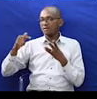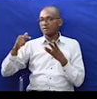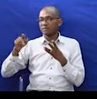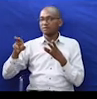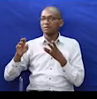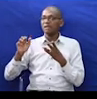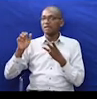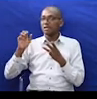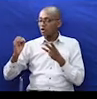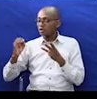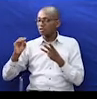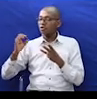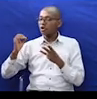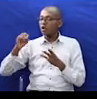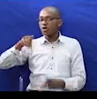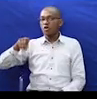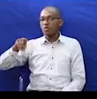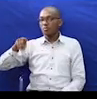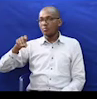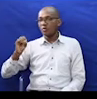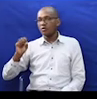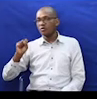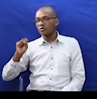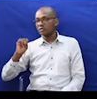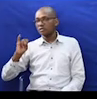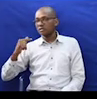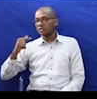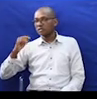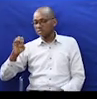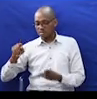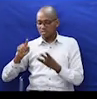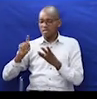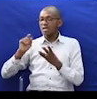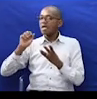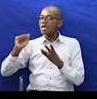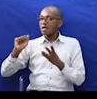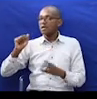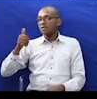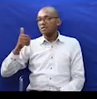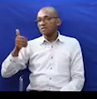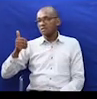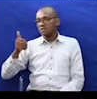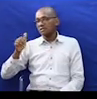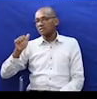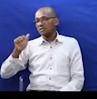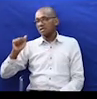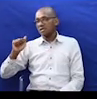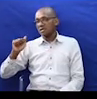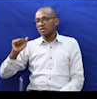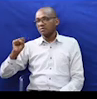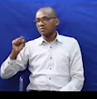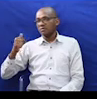and A stands for adjacent. So again, sine is the ratio of opposite of hypotenuse, cosine is the ratio